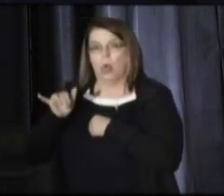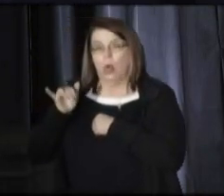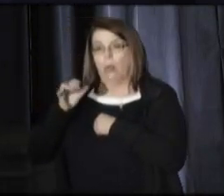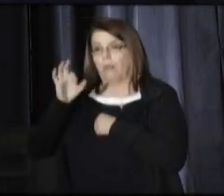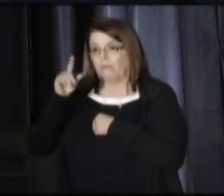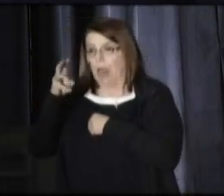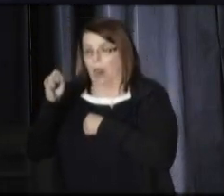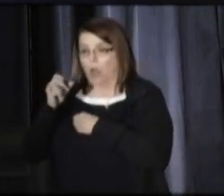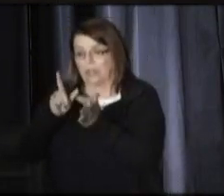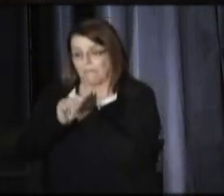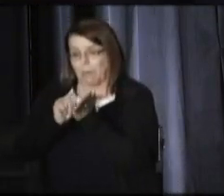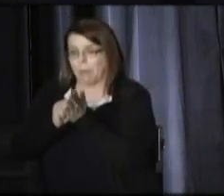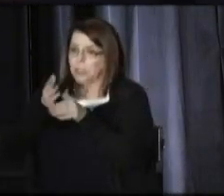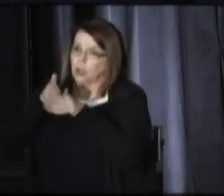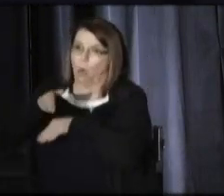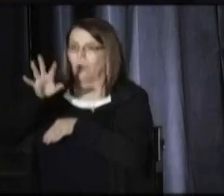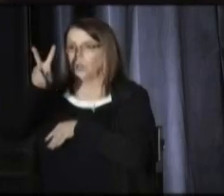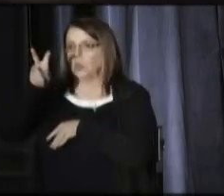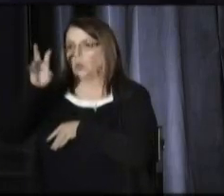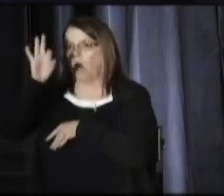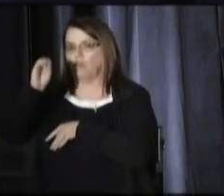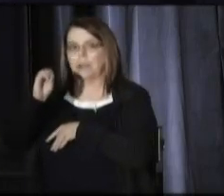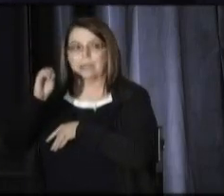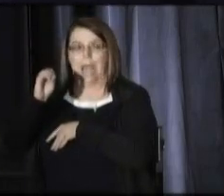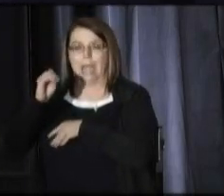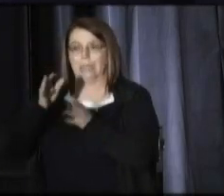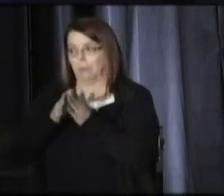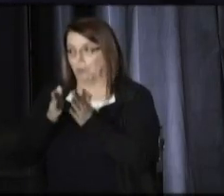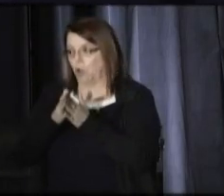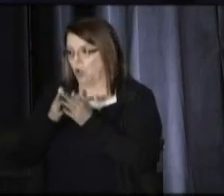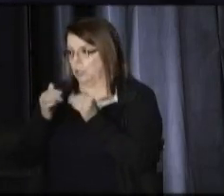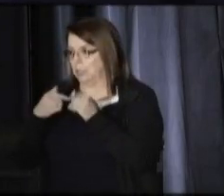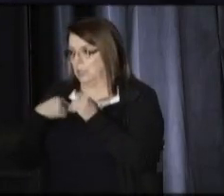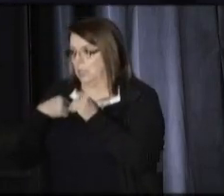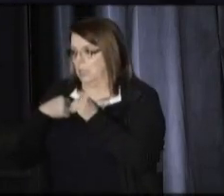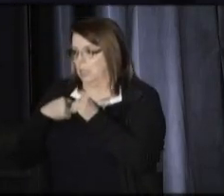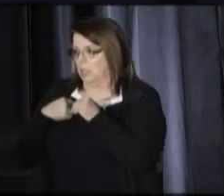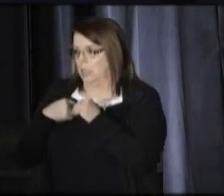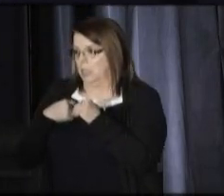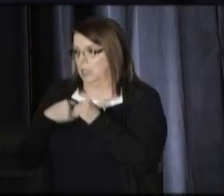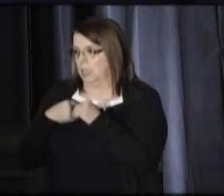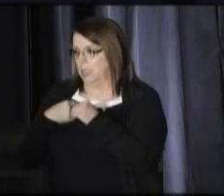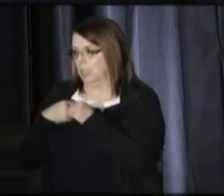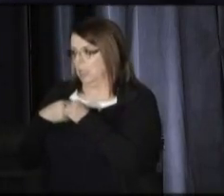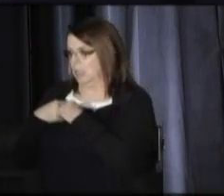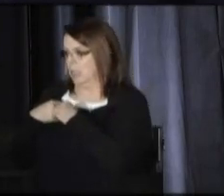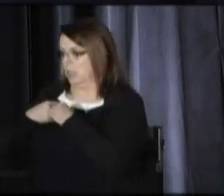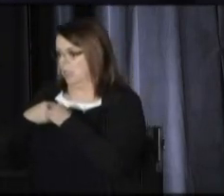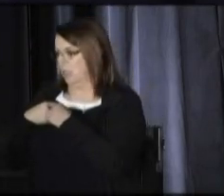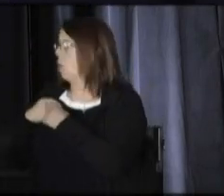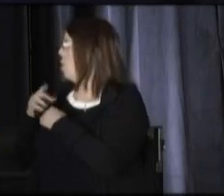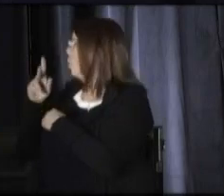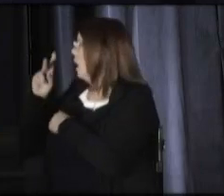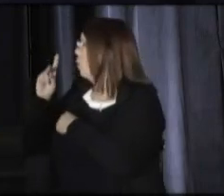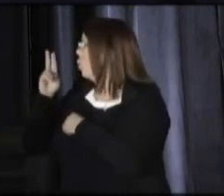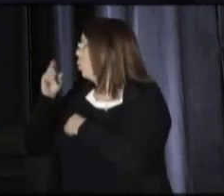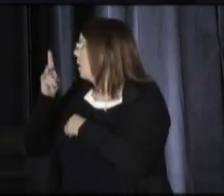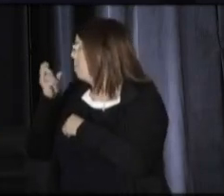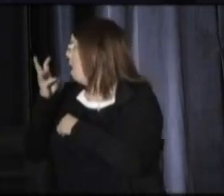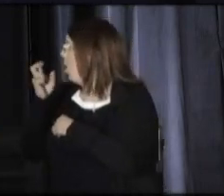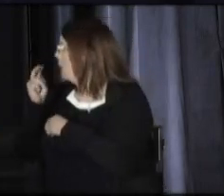the storytellers of our community and create a space where Asian Americans can explore through art the unique challenges of